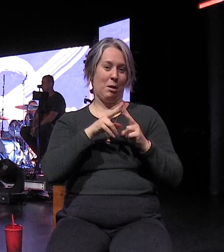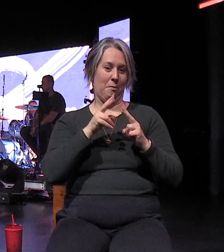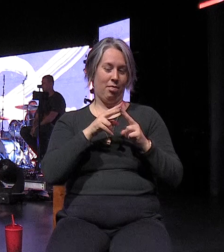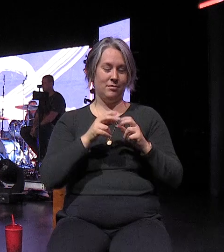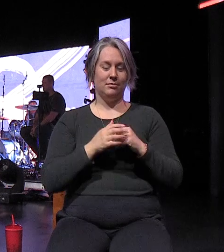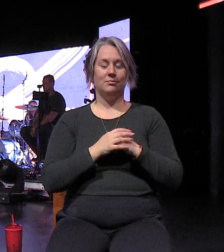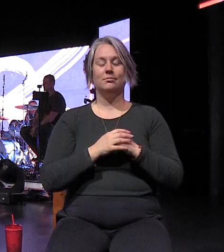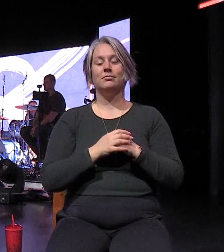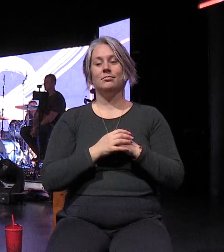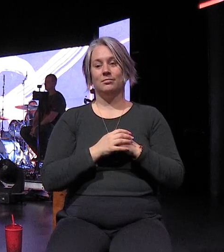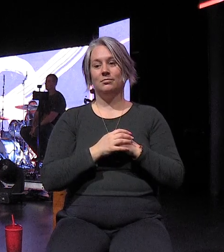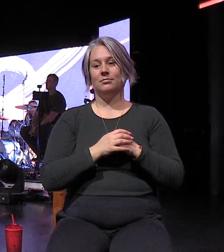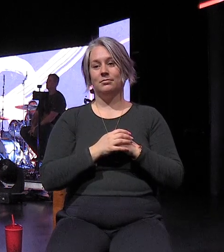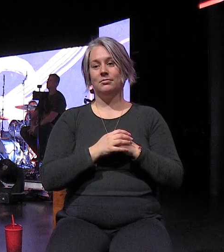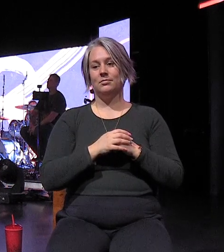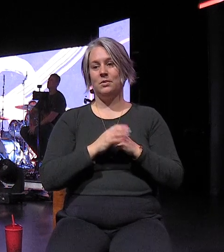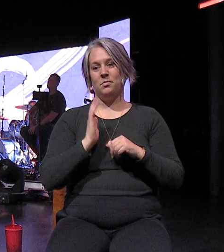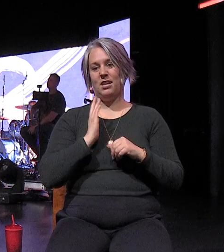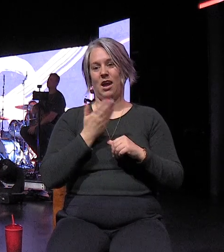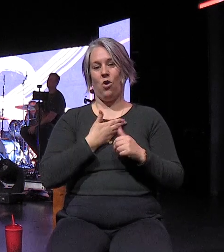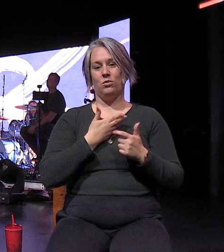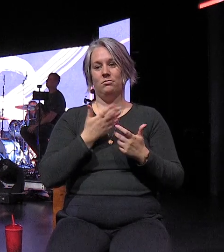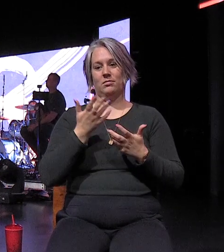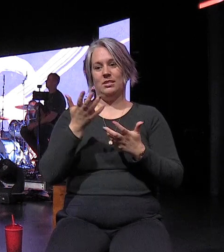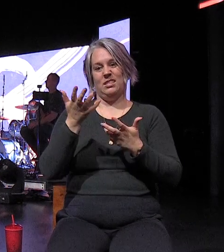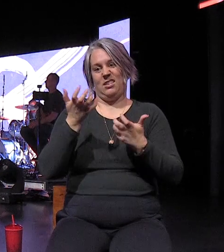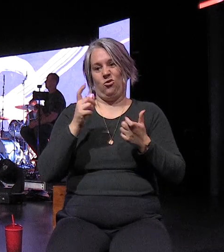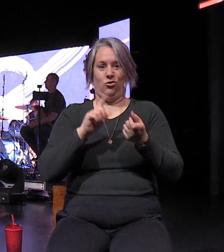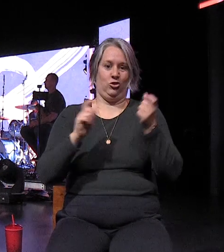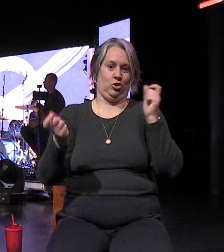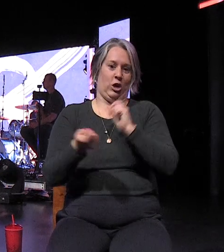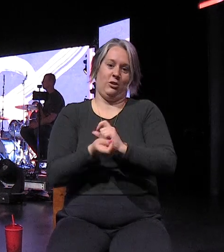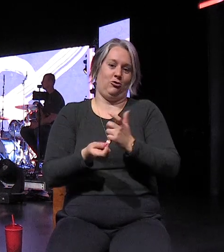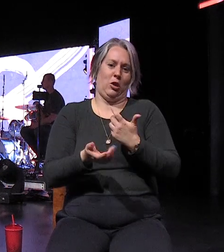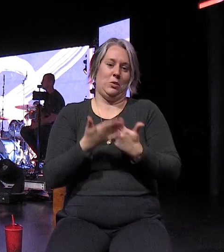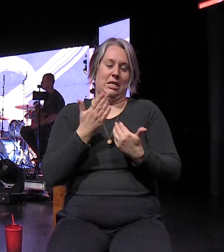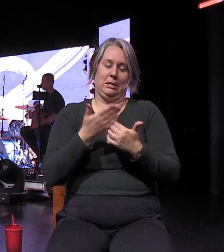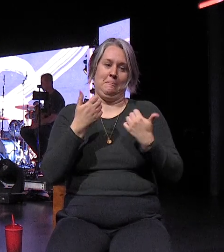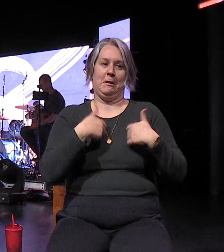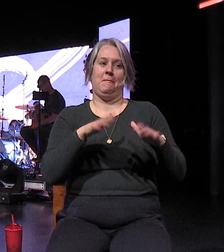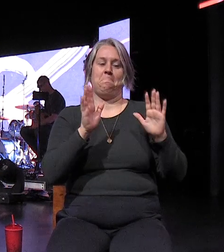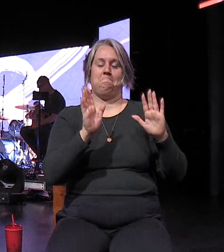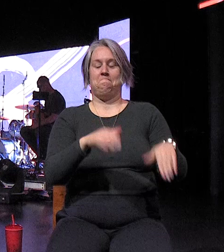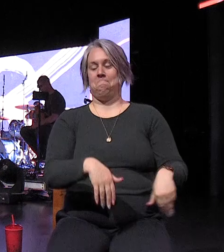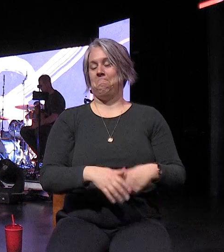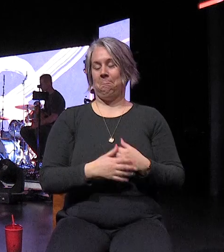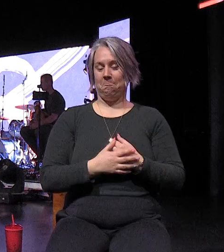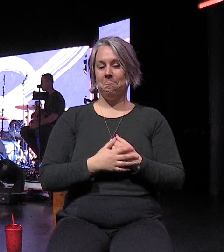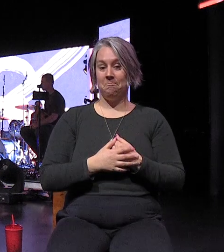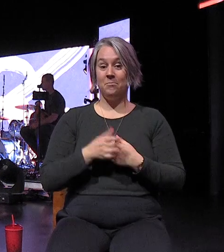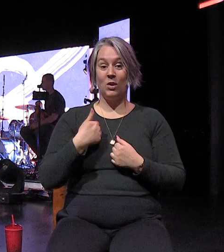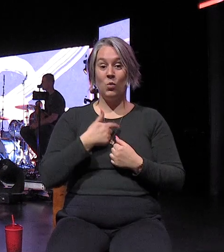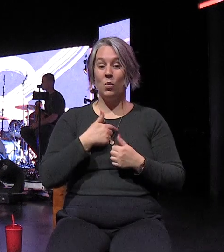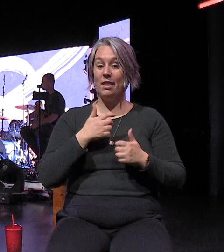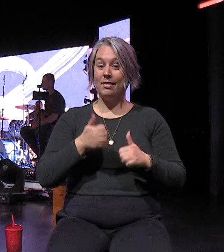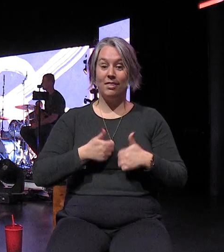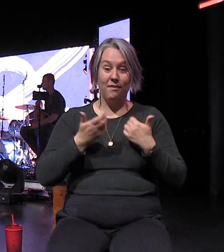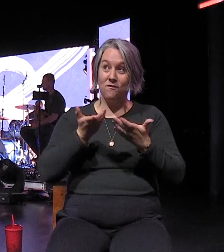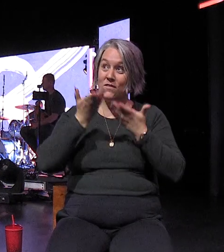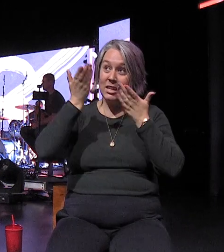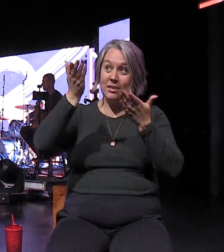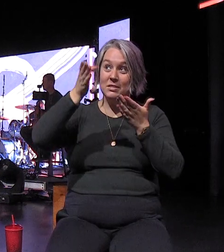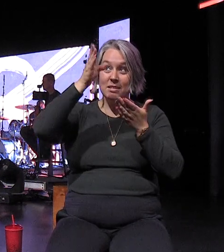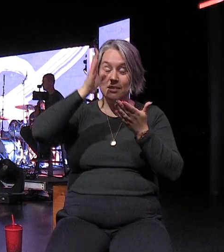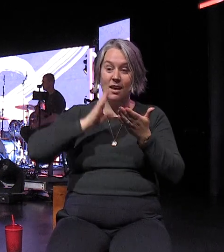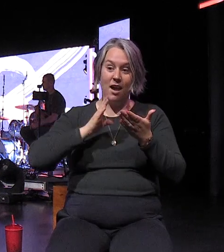But by that time, our desires had so changed, it was like, it was an easy thing, you know? When we surrender our lives to God, he shows up